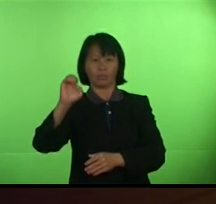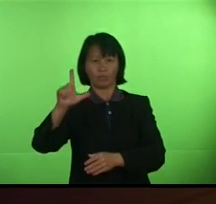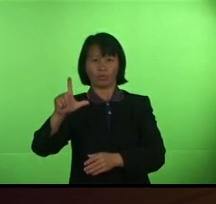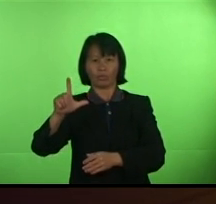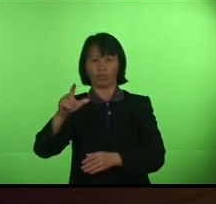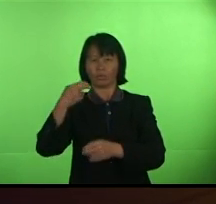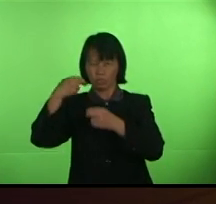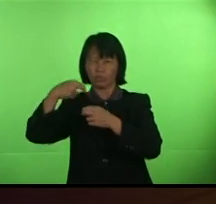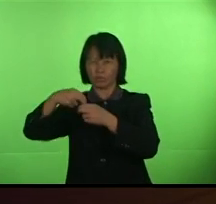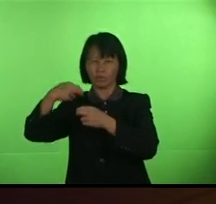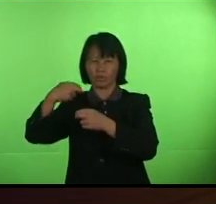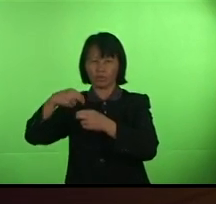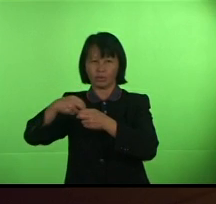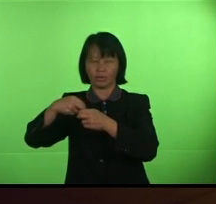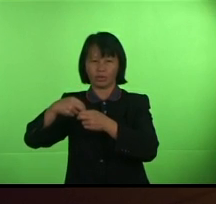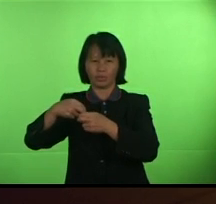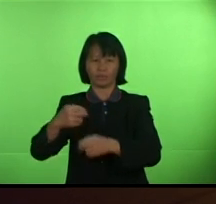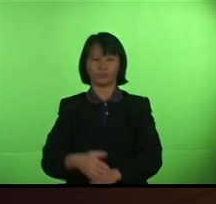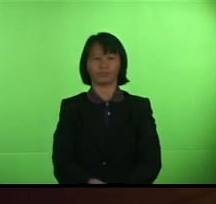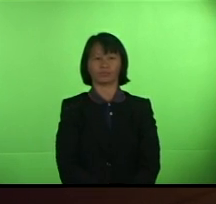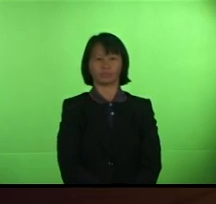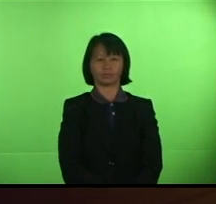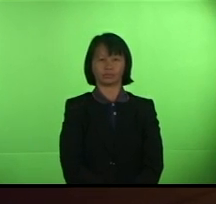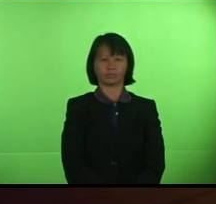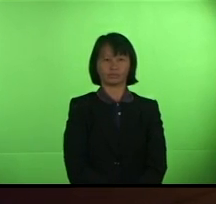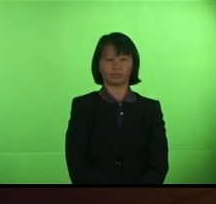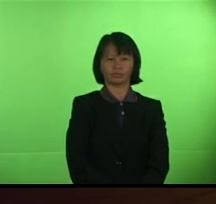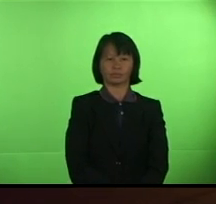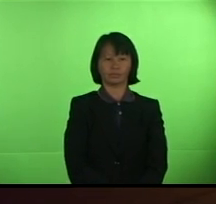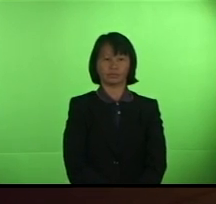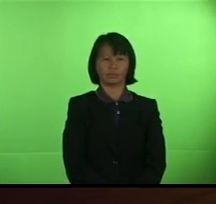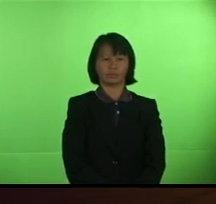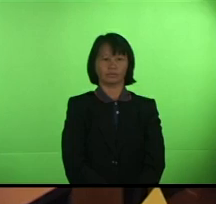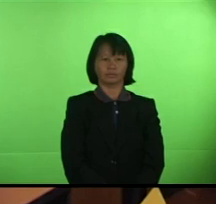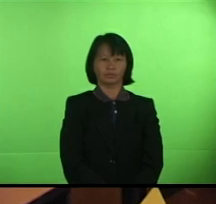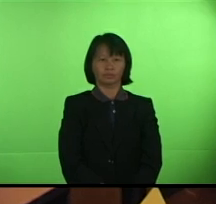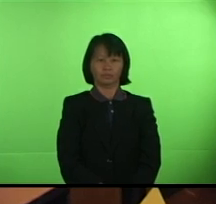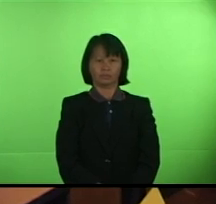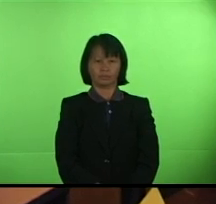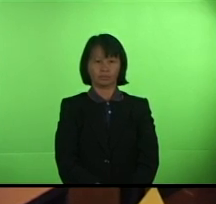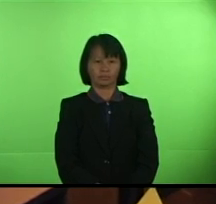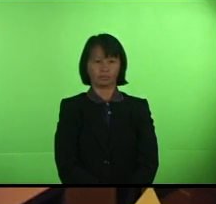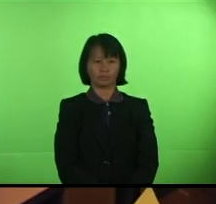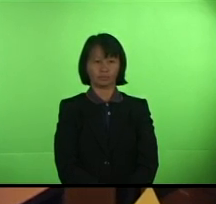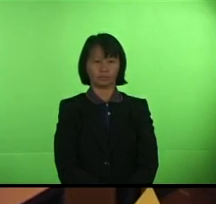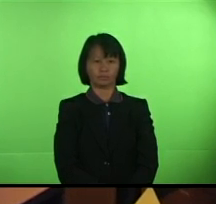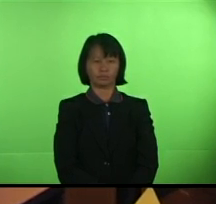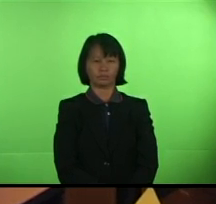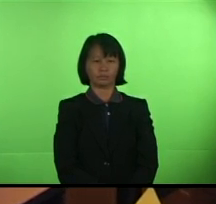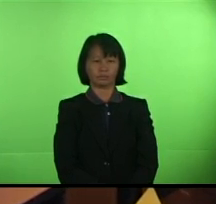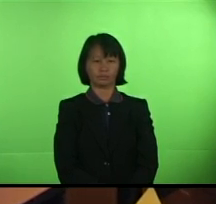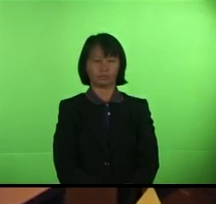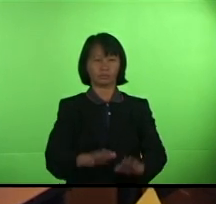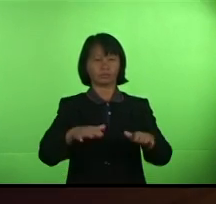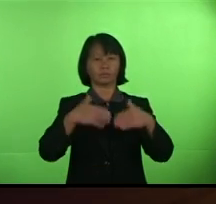culture bound as well. Next, how about this? What symbol is